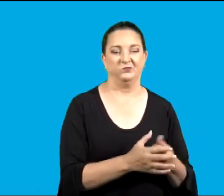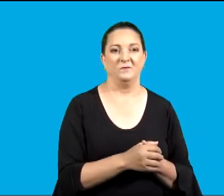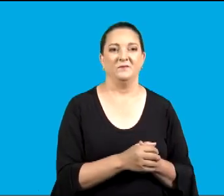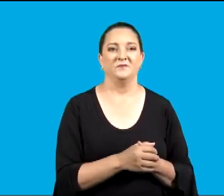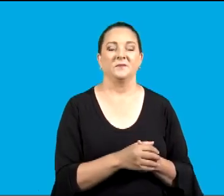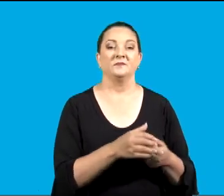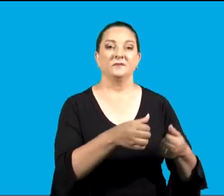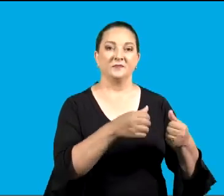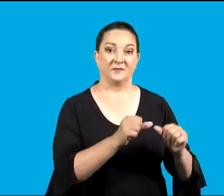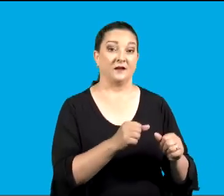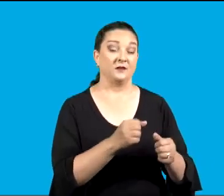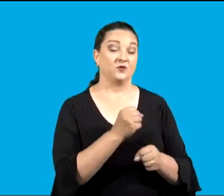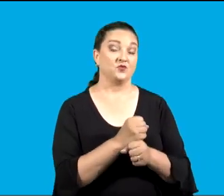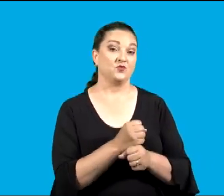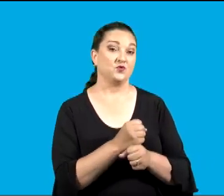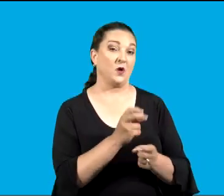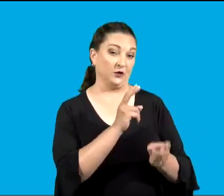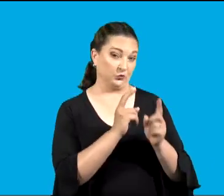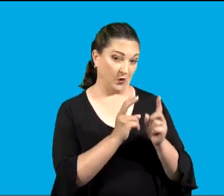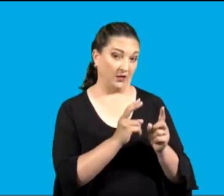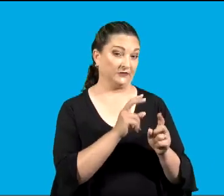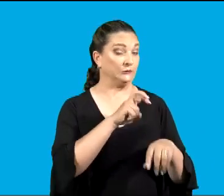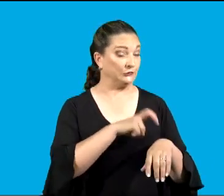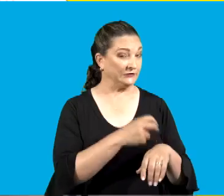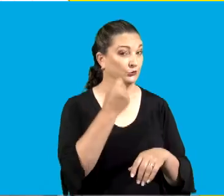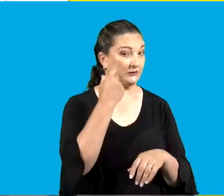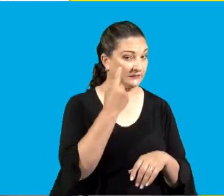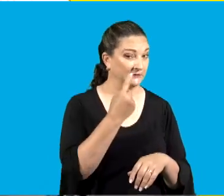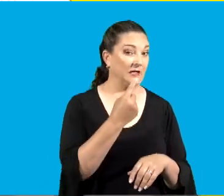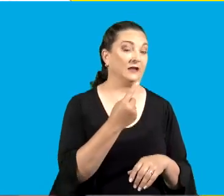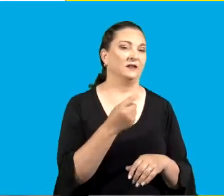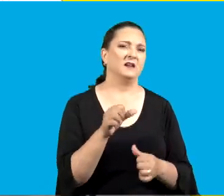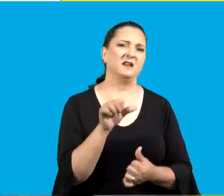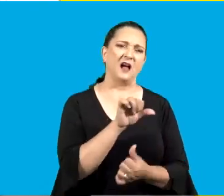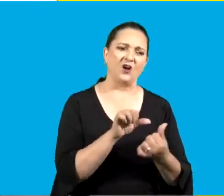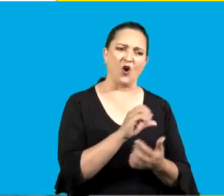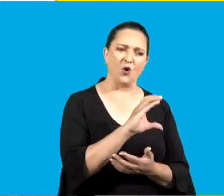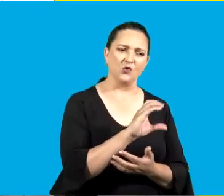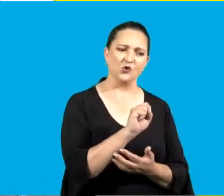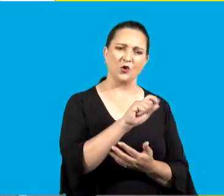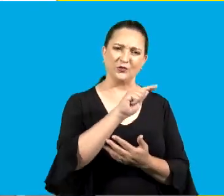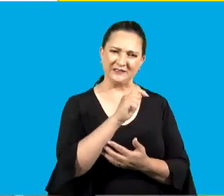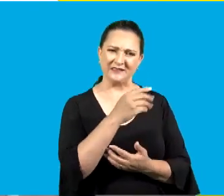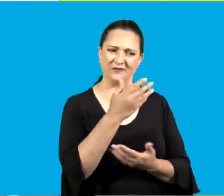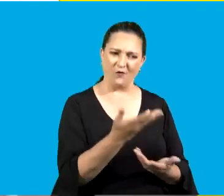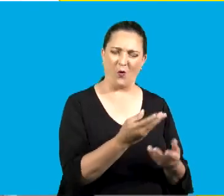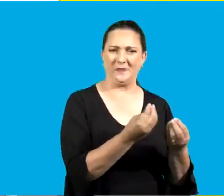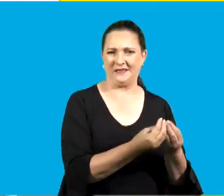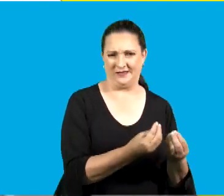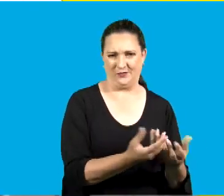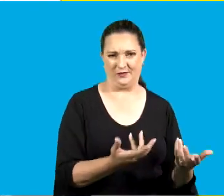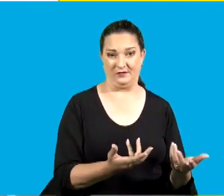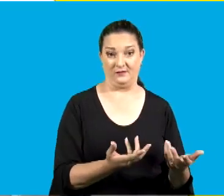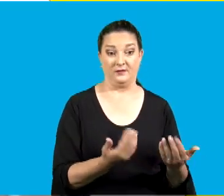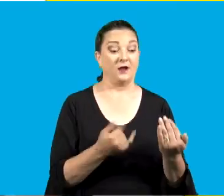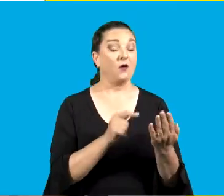was also taught, and in grade 12, you still have to understand what is your direct material cost. With